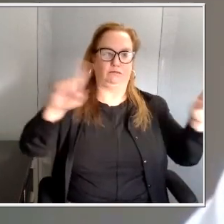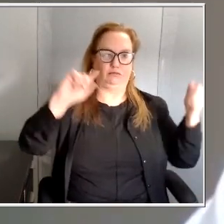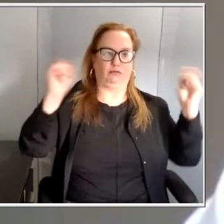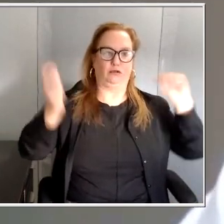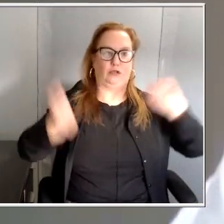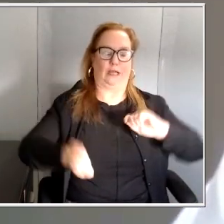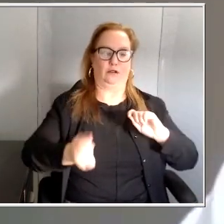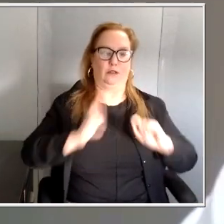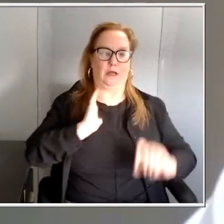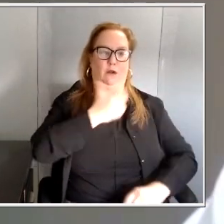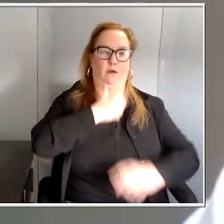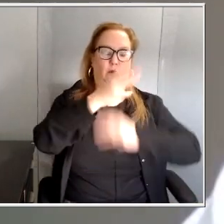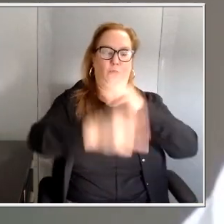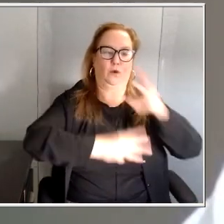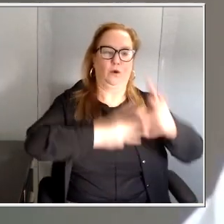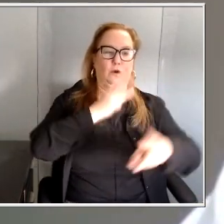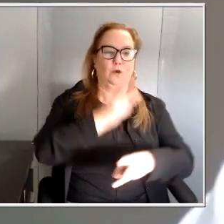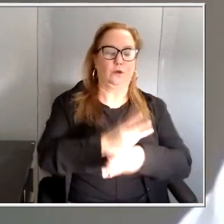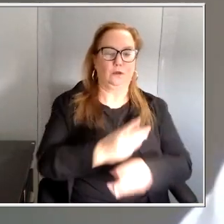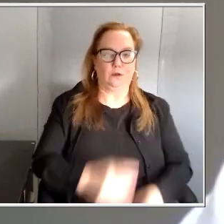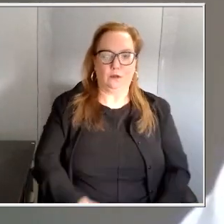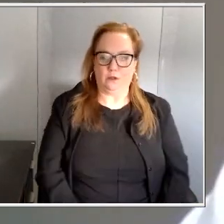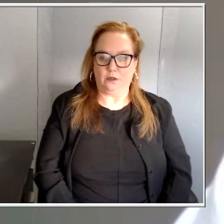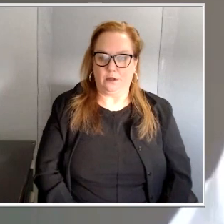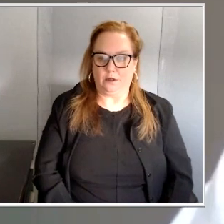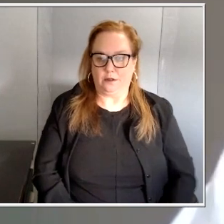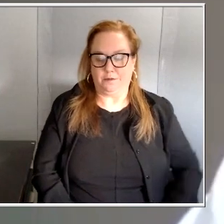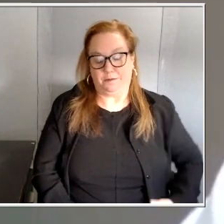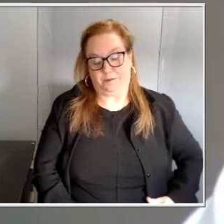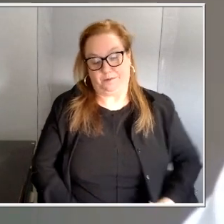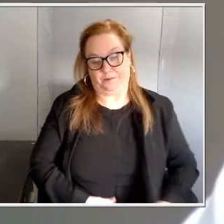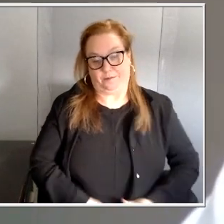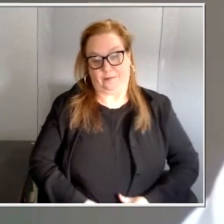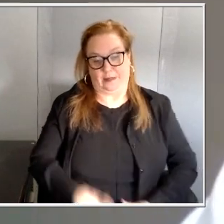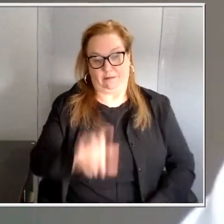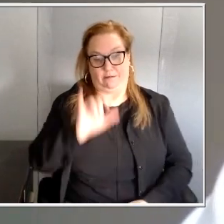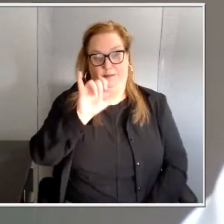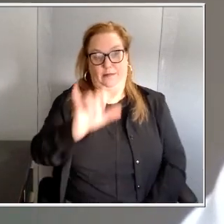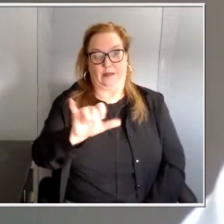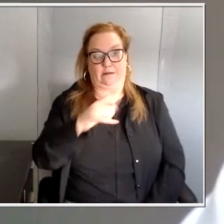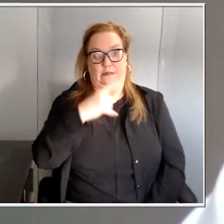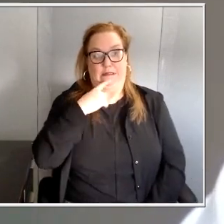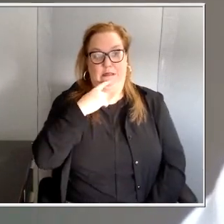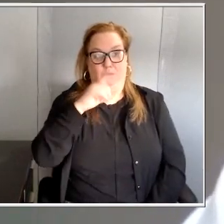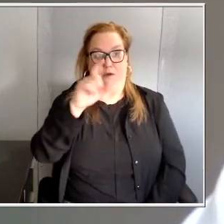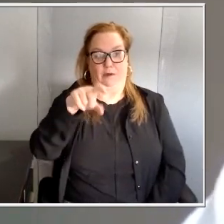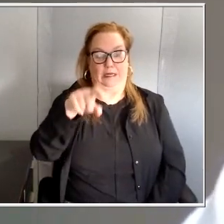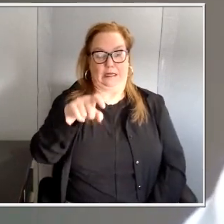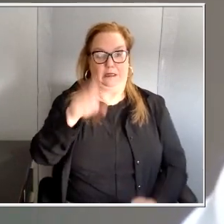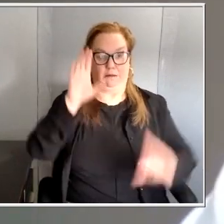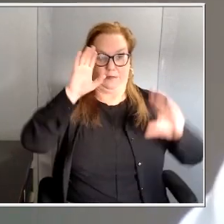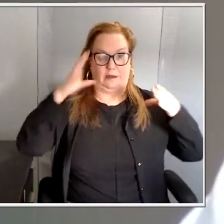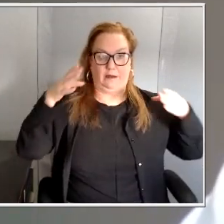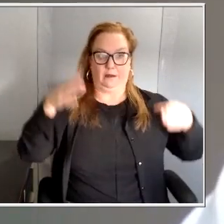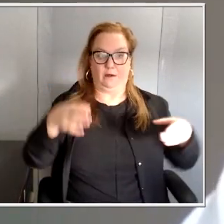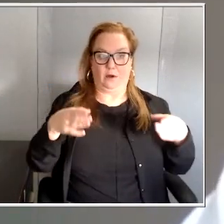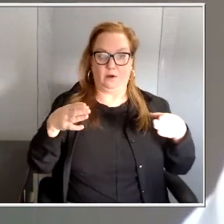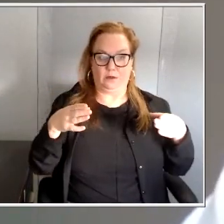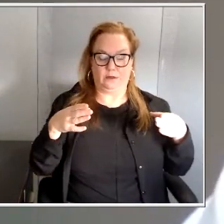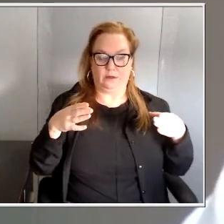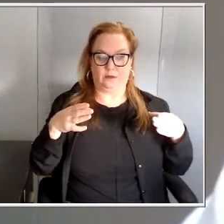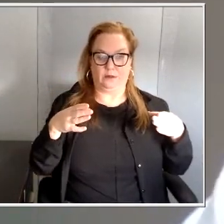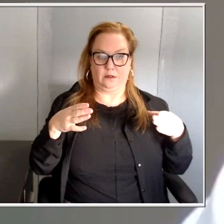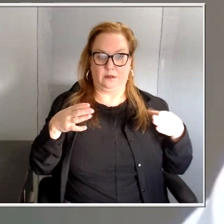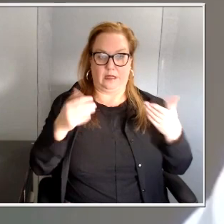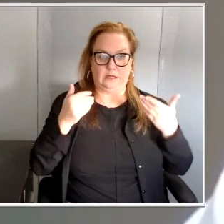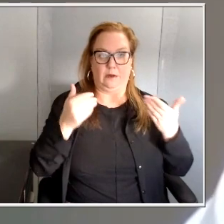And I think that tells us what we need to be focusing on as we